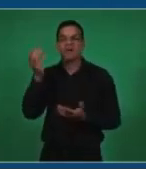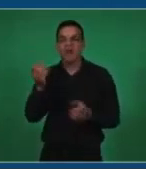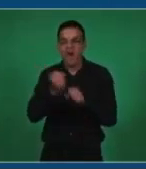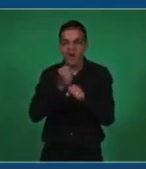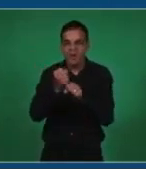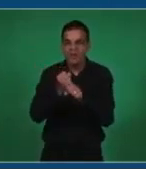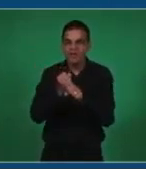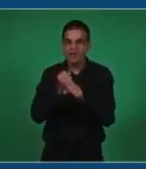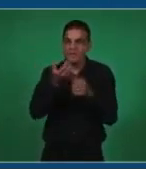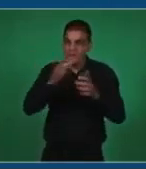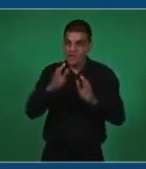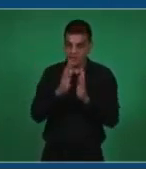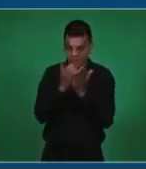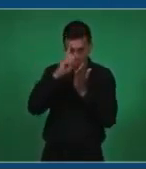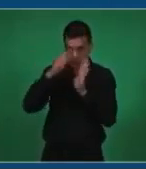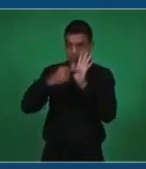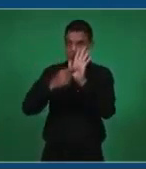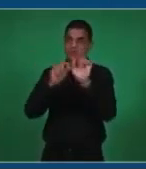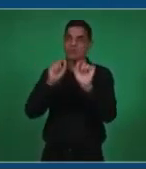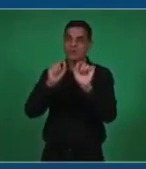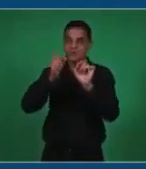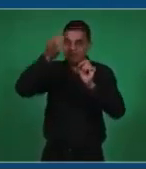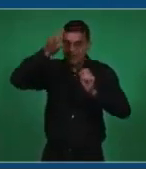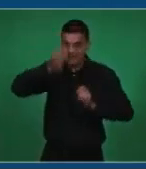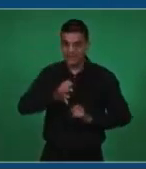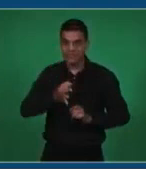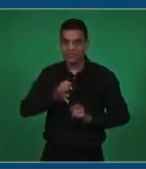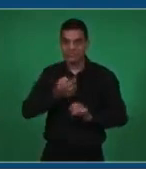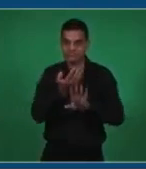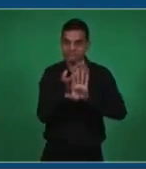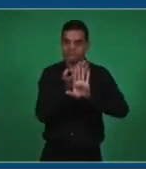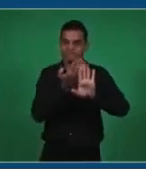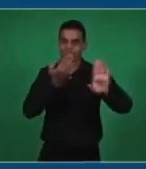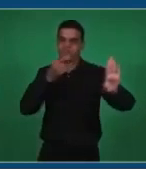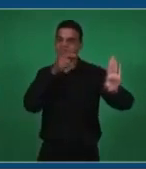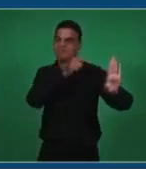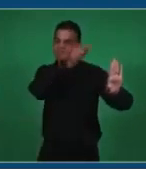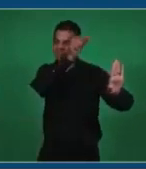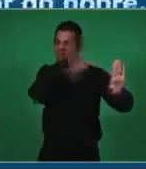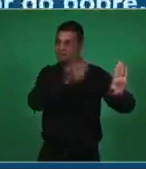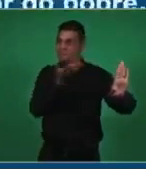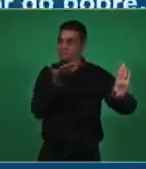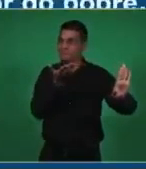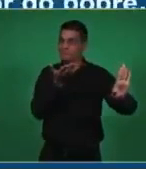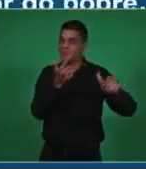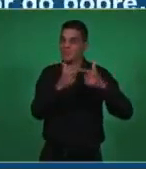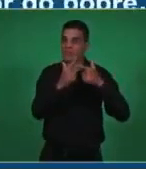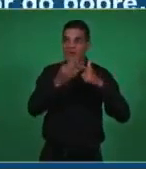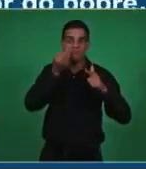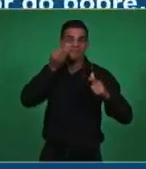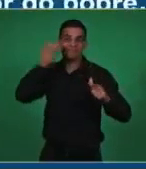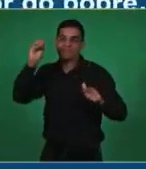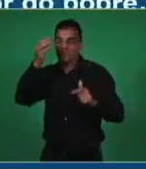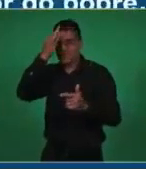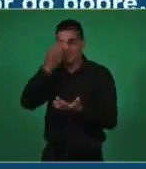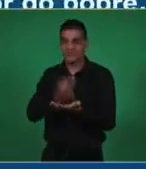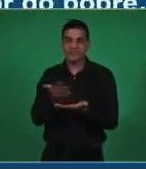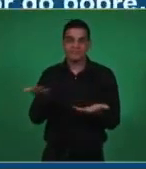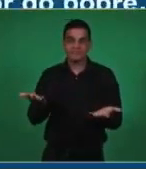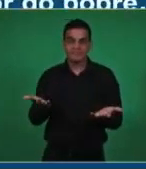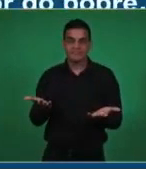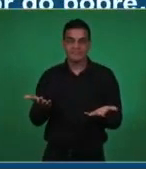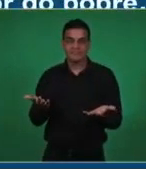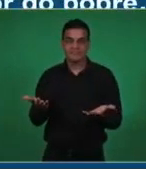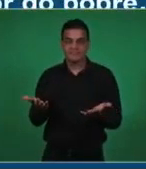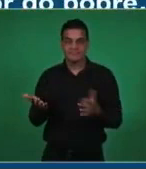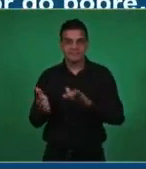the doctrine. Go astray from this person. At this time, go apart from this person.